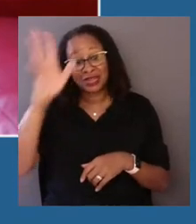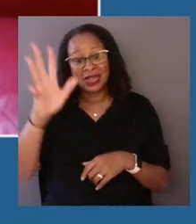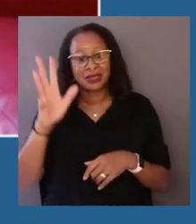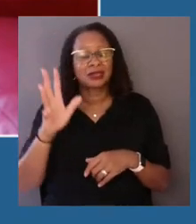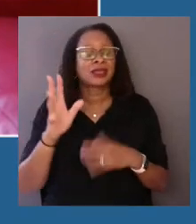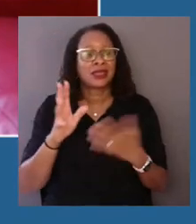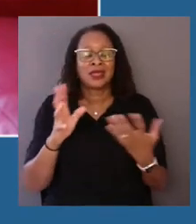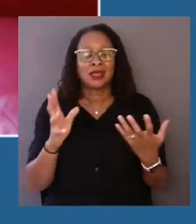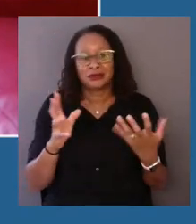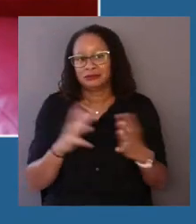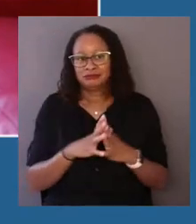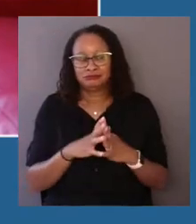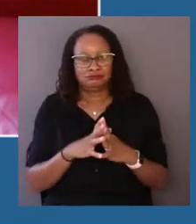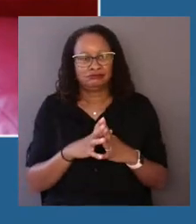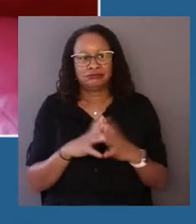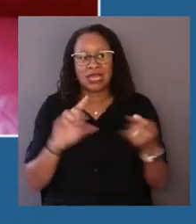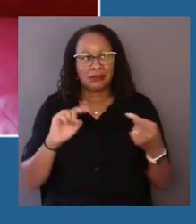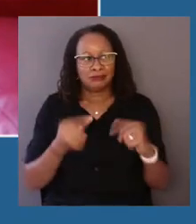people's lives in this country.